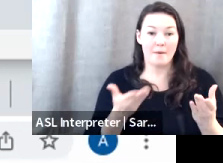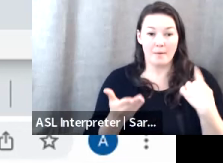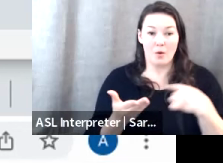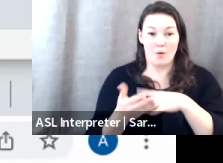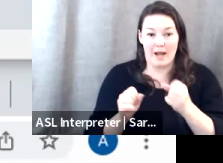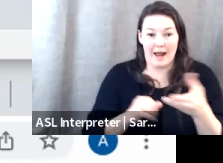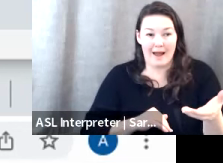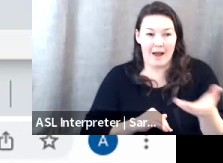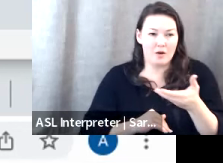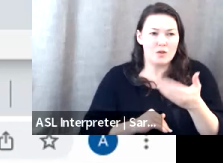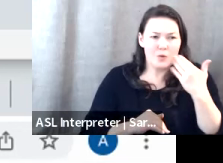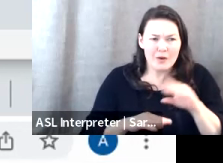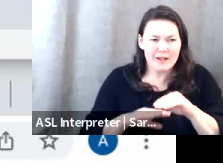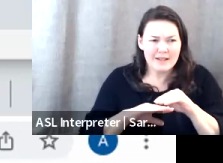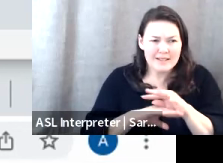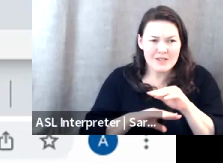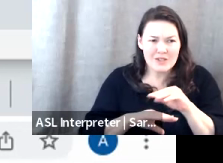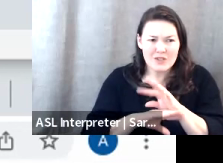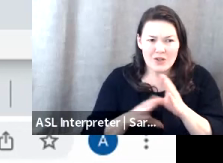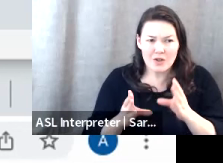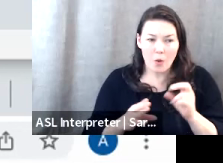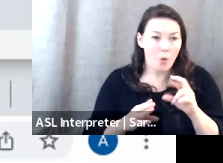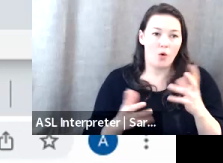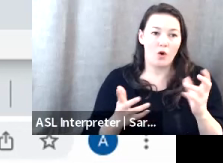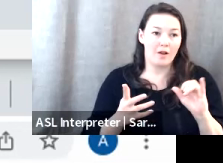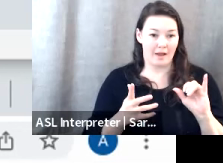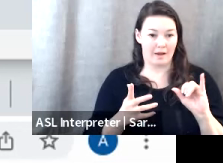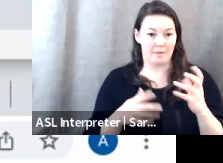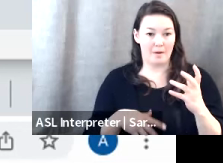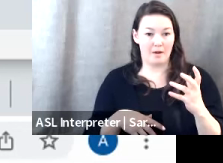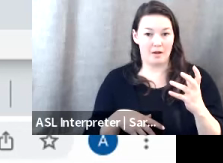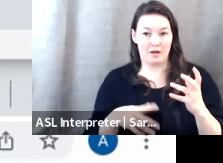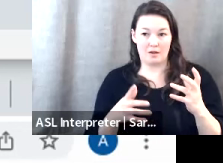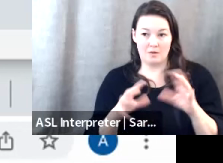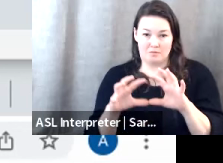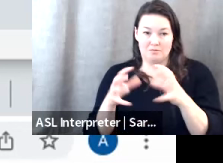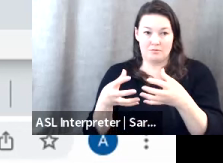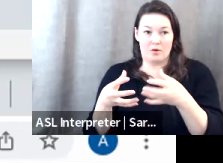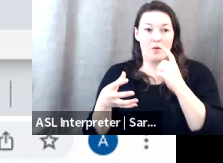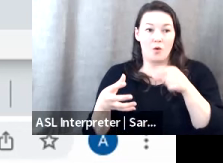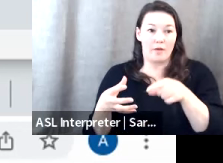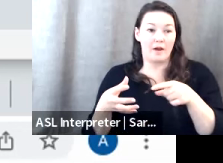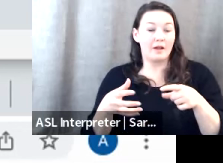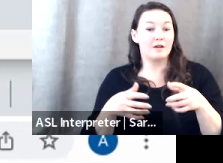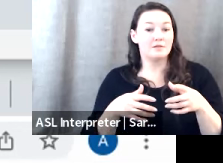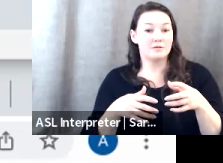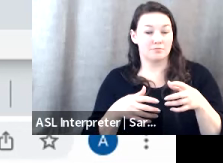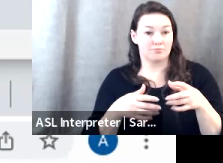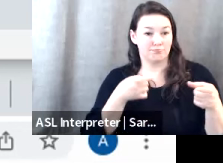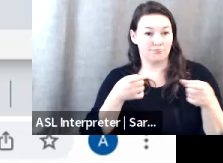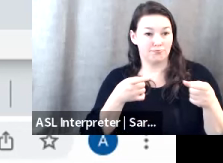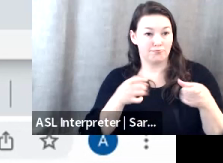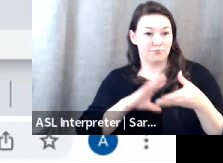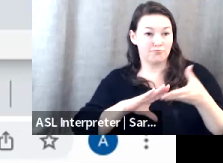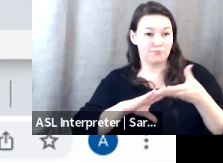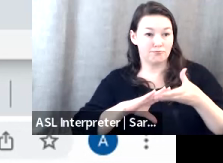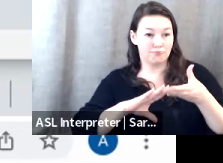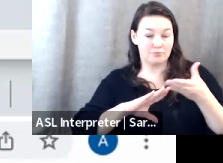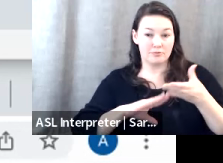I don't know if it's a consultant, but like the Colorado Enterprise Fund to manage the grant. It has worked for the state and other